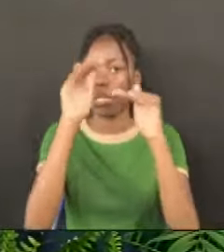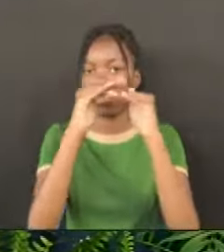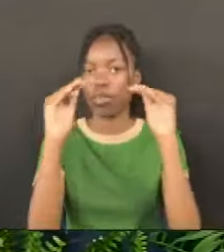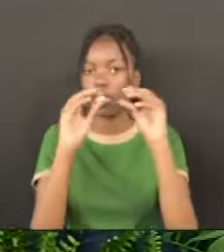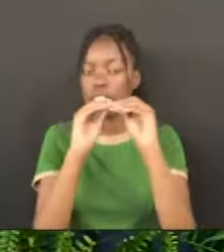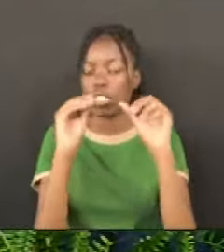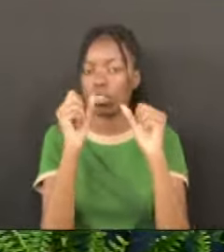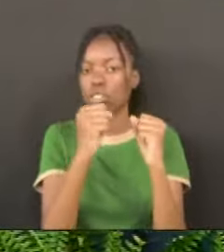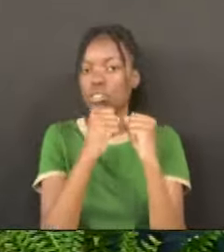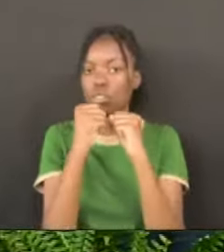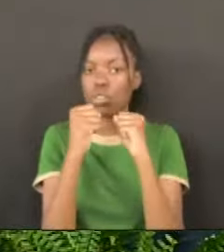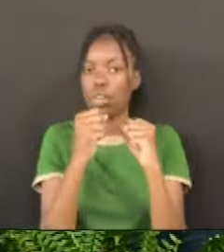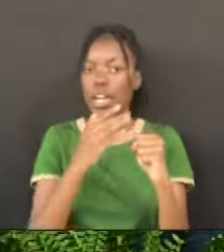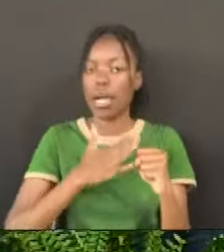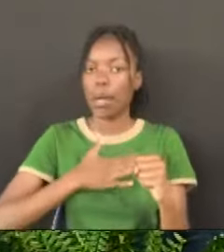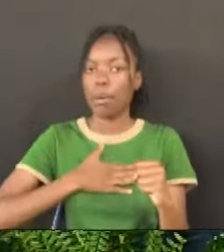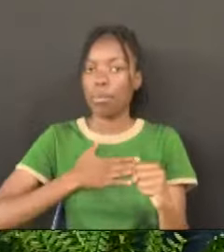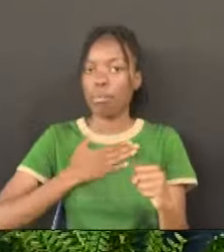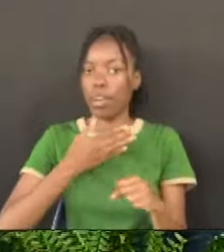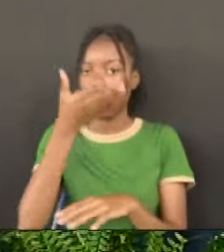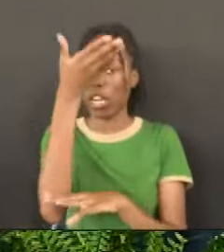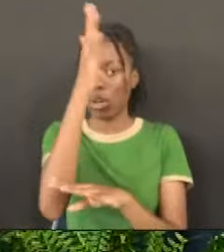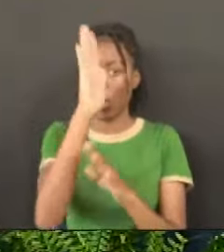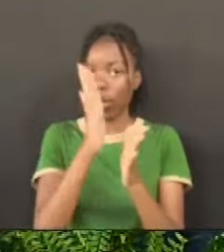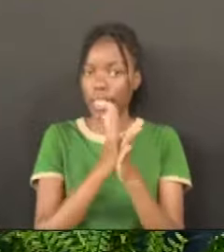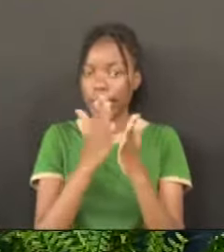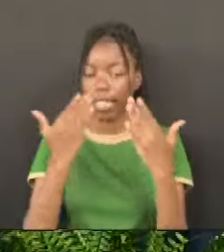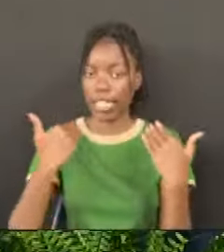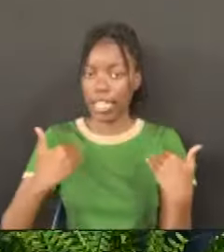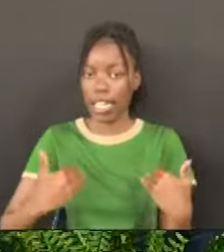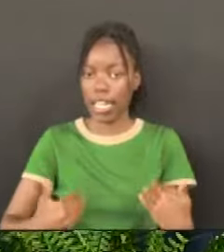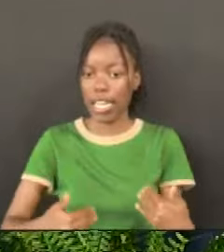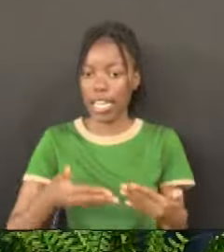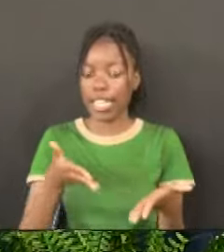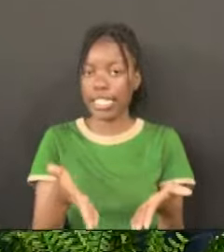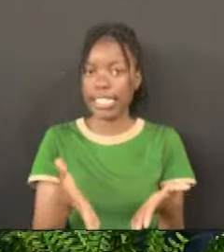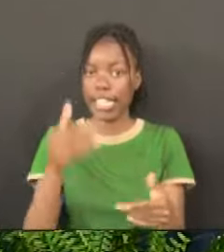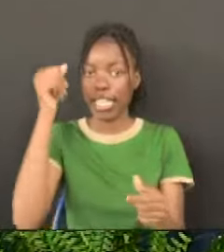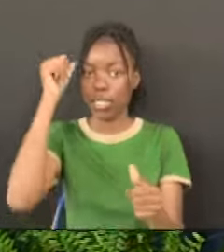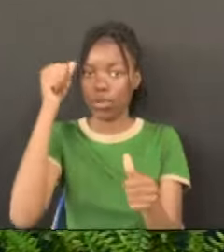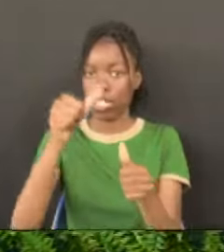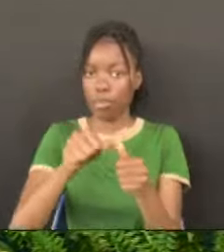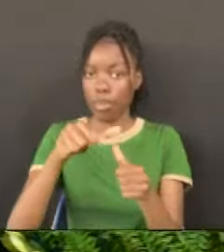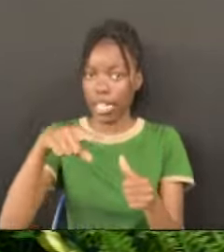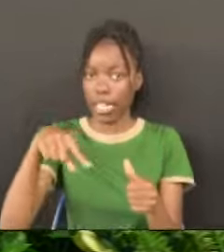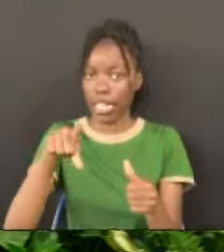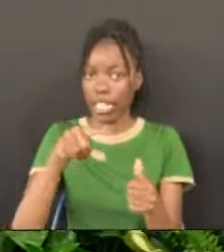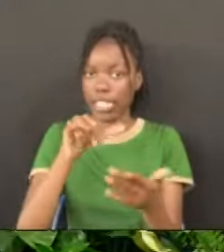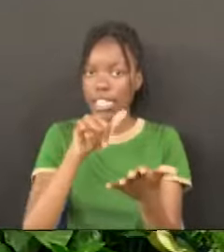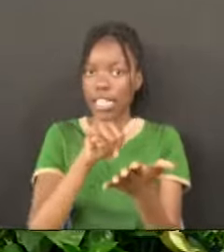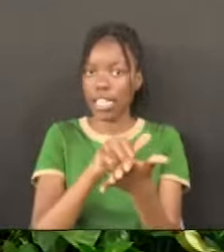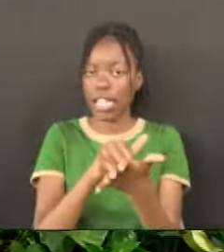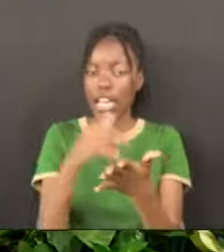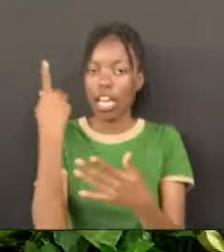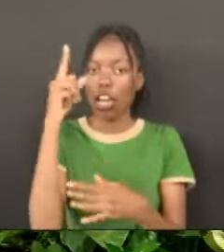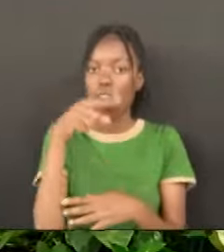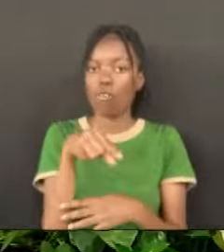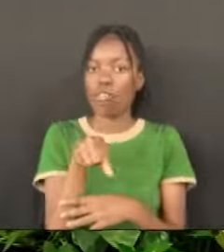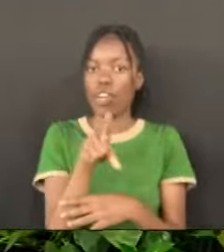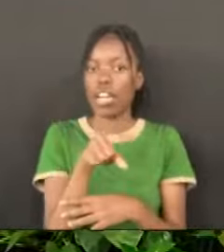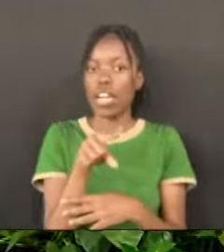My God and I is here to remind us that for us to